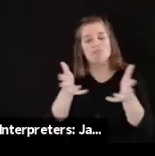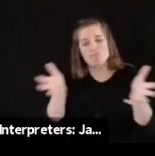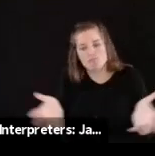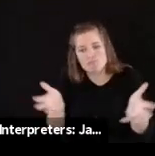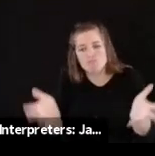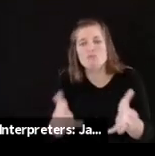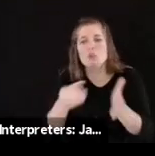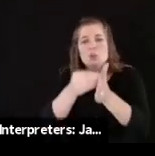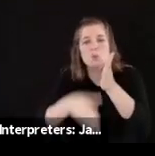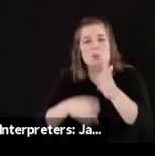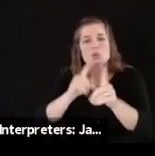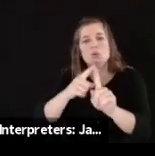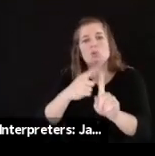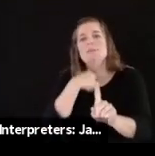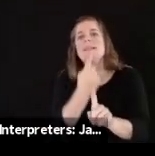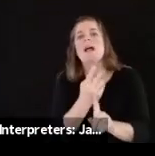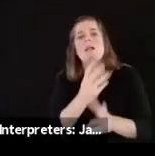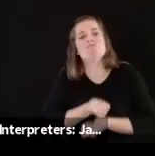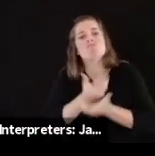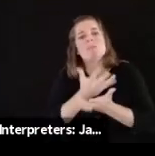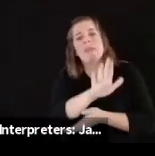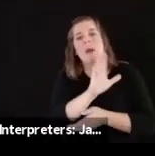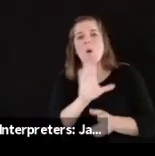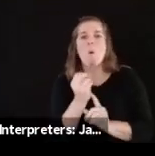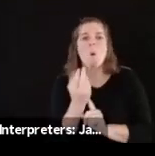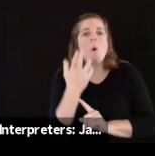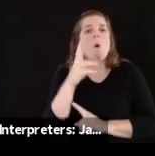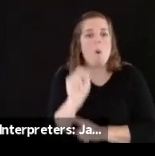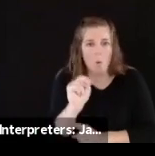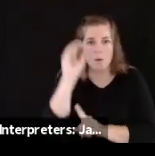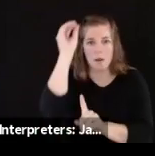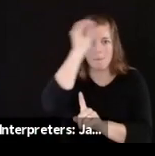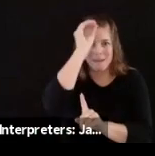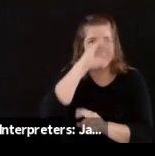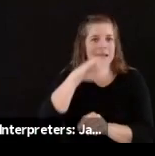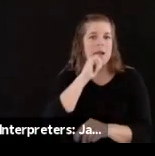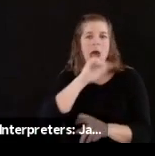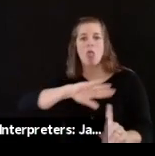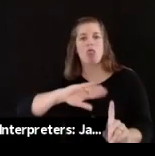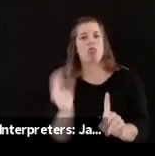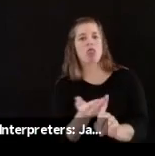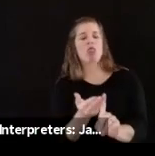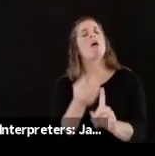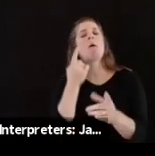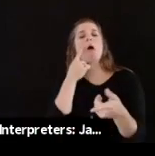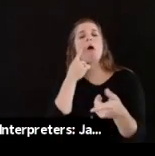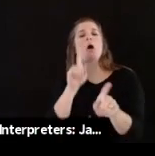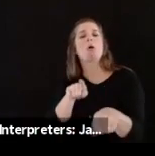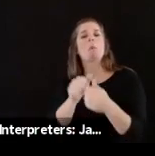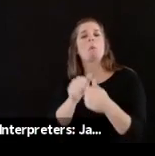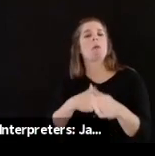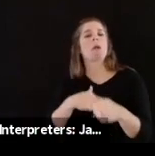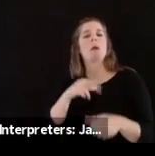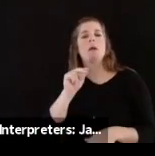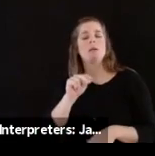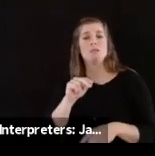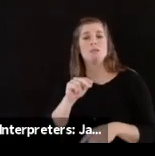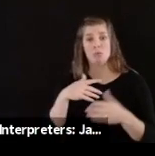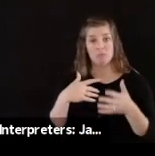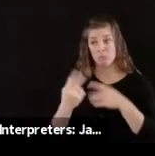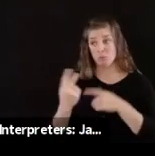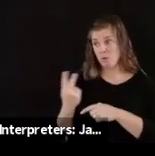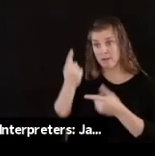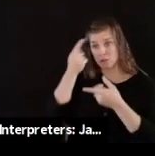their own opinions, not to coerce them into agreeing with us. So it actually doesn't matter if he and I agree.